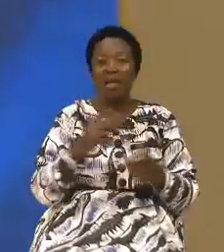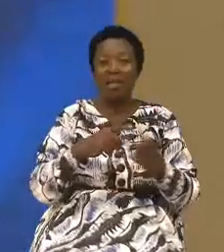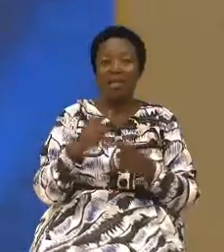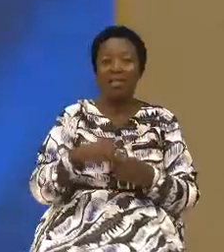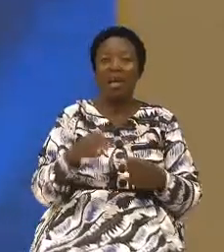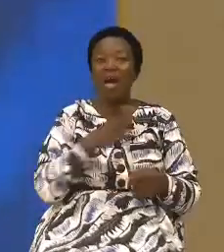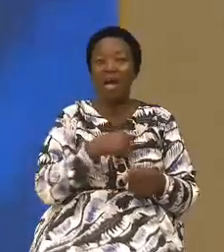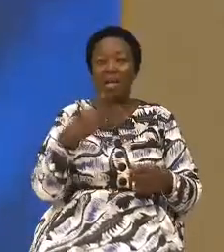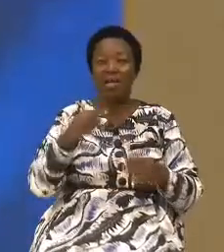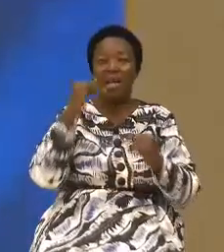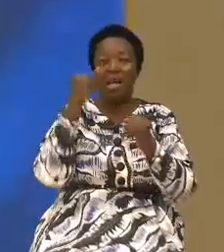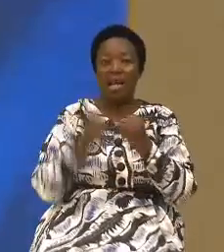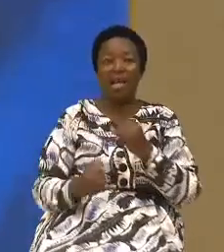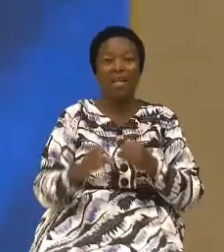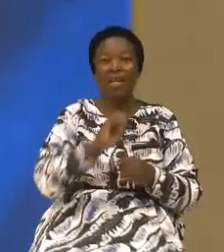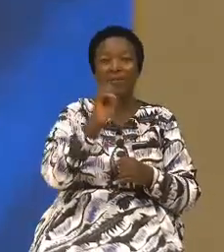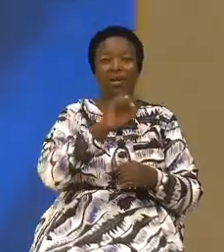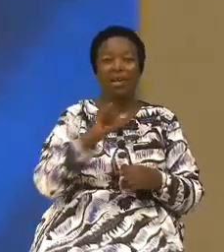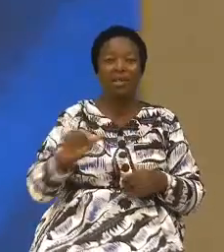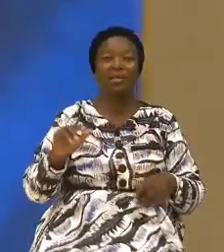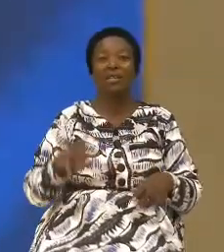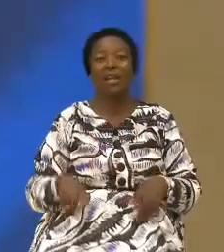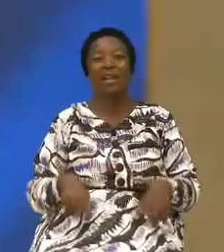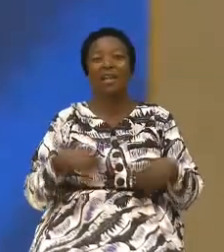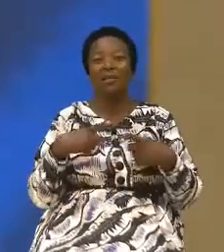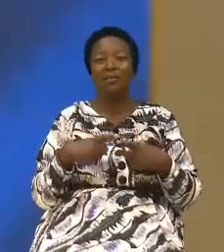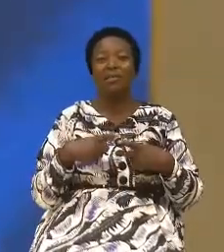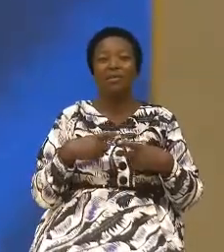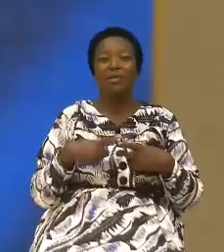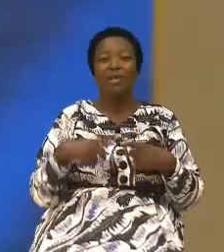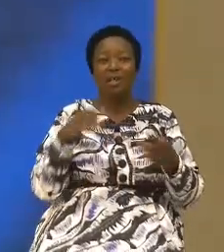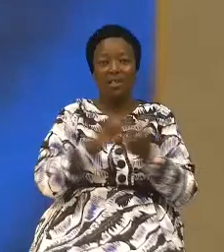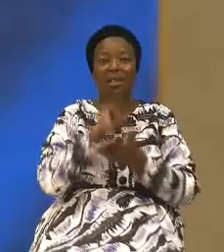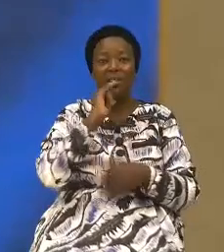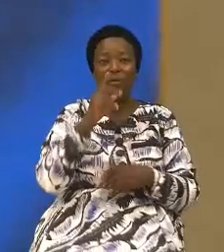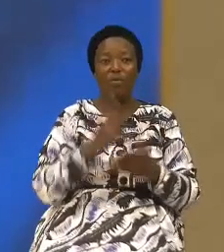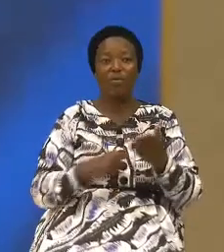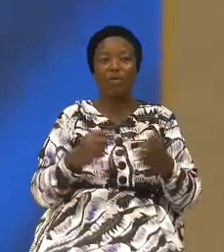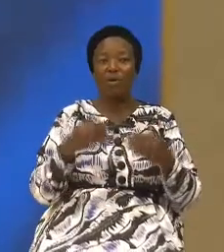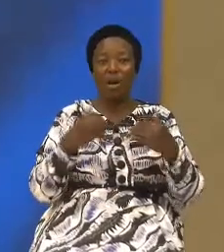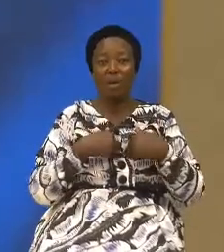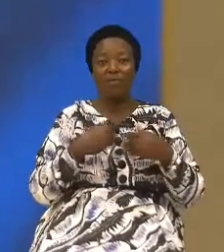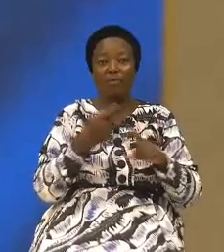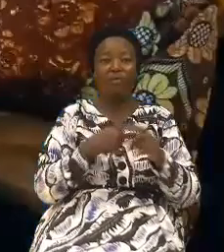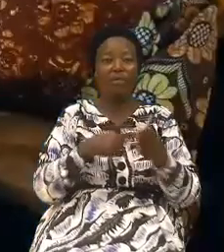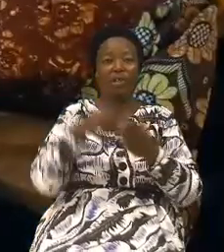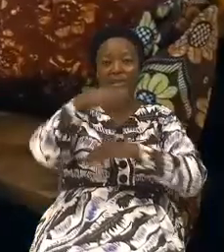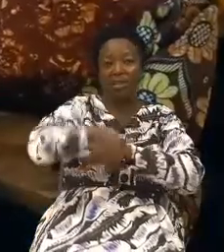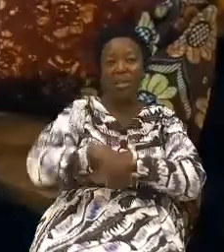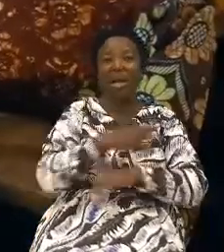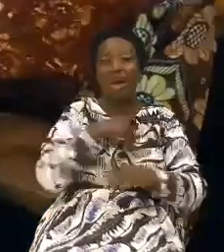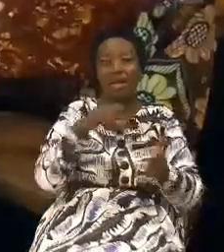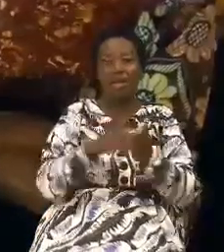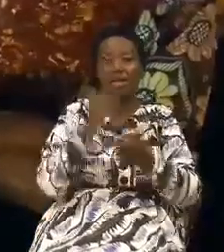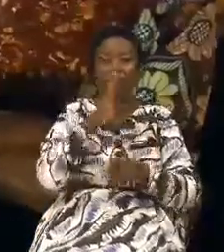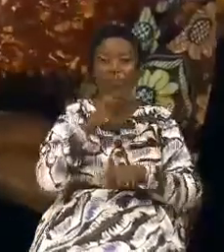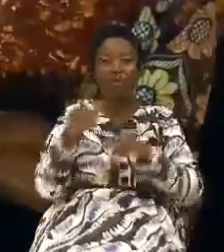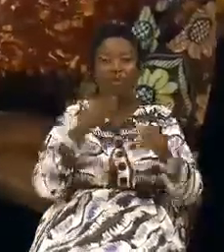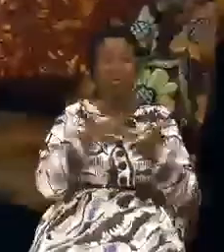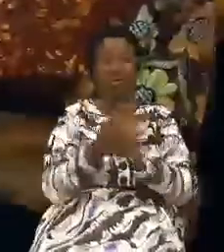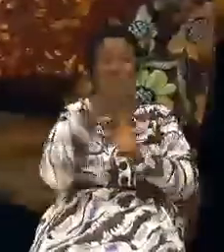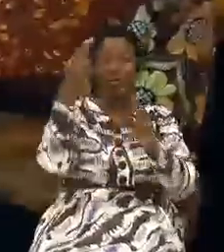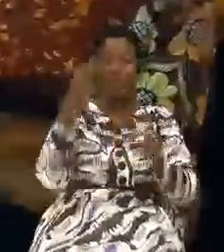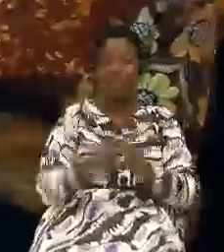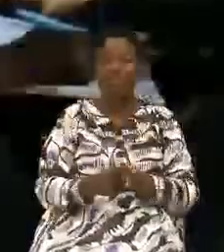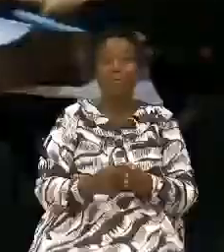end everlasting life. That's what you came for tonight. It will be done. Help